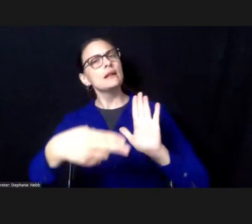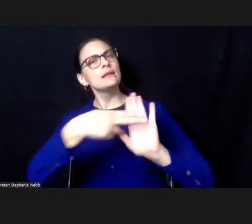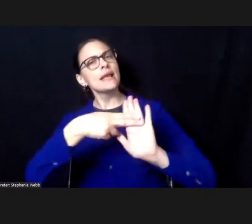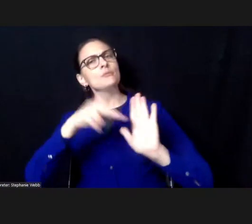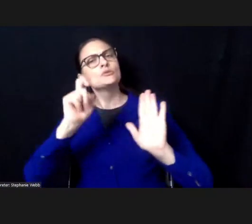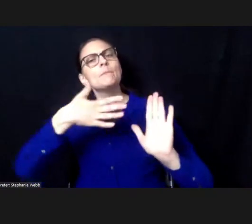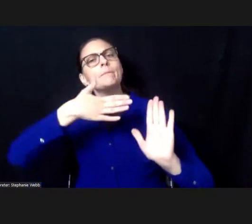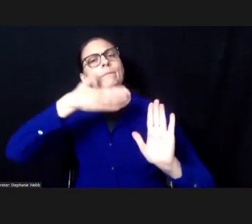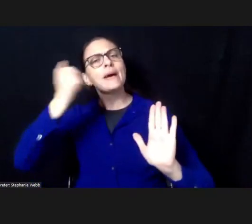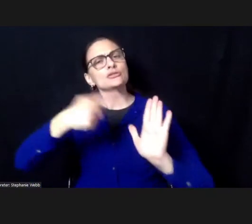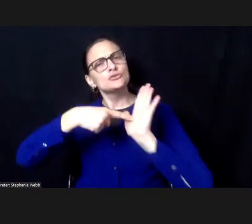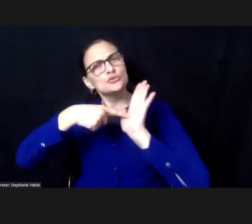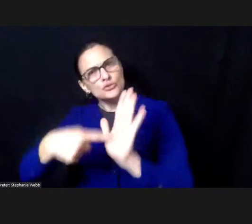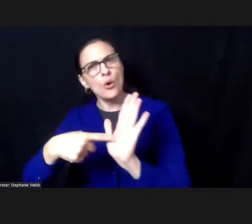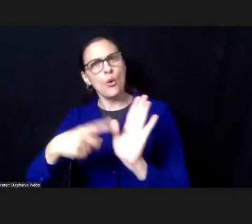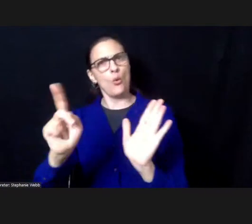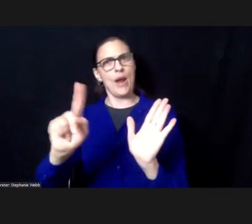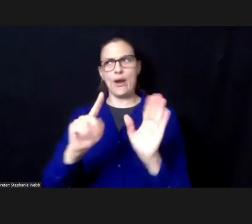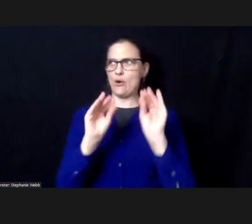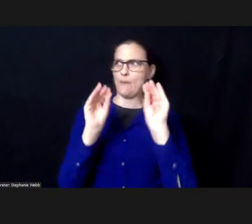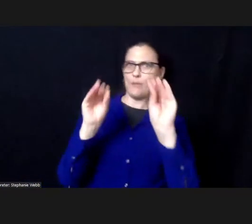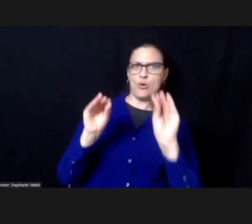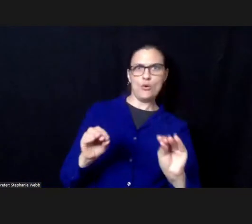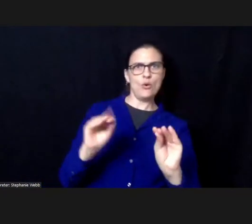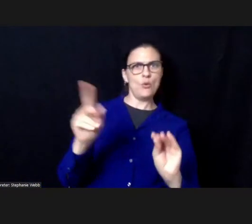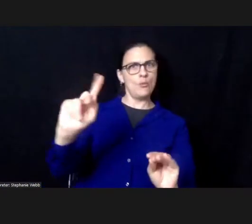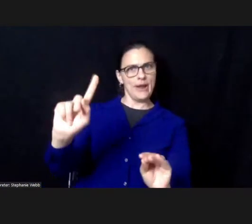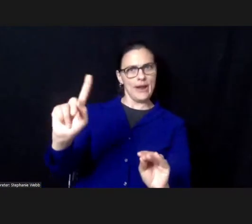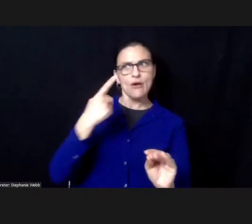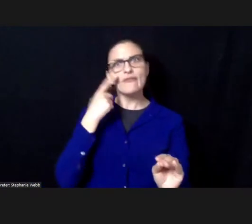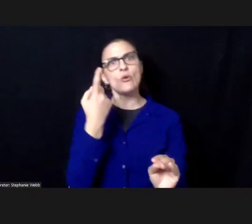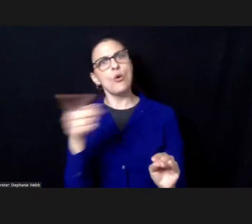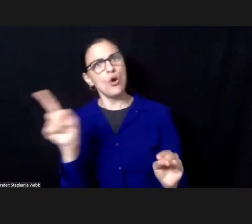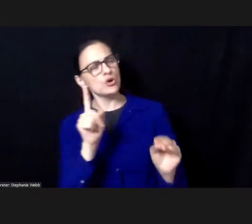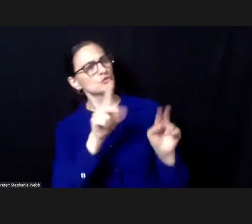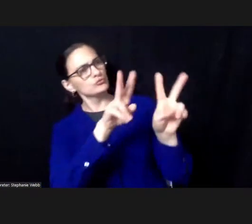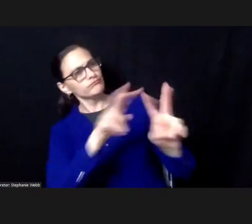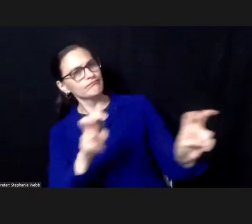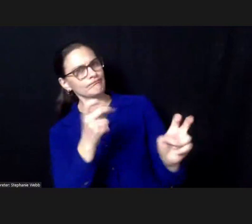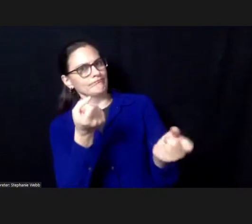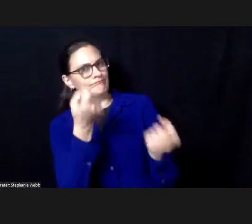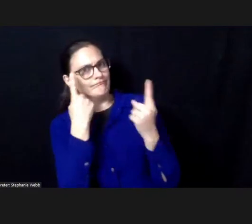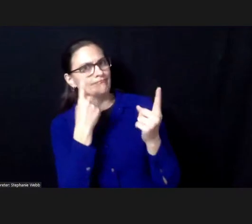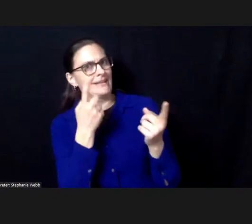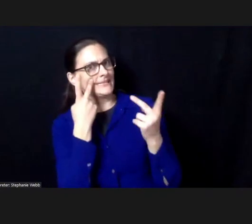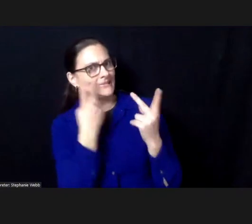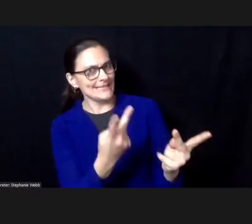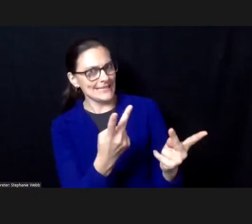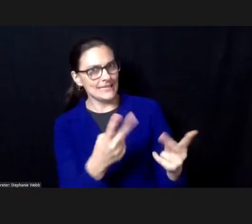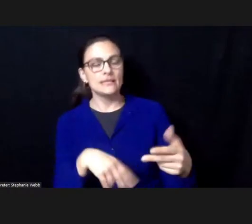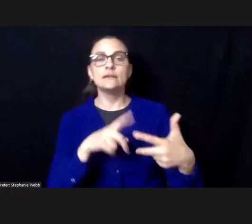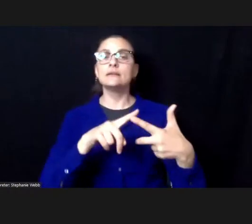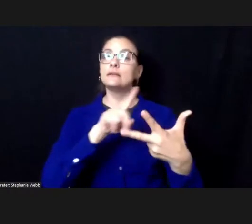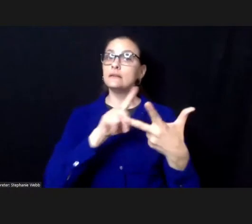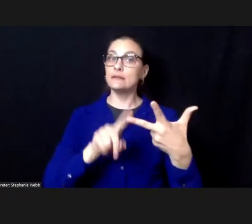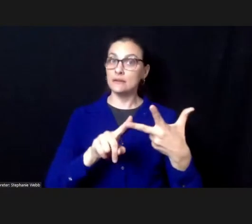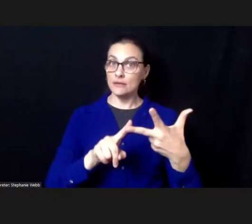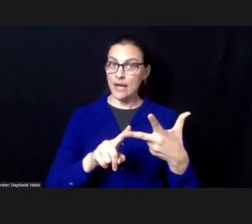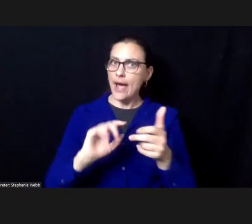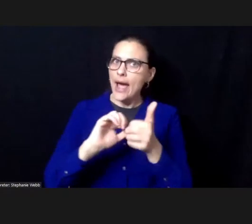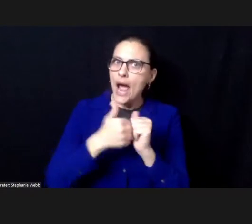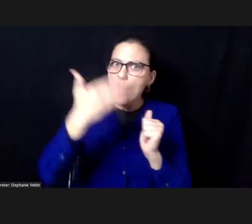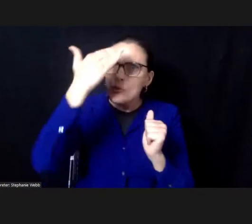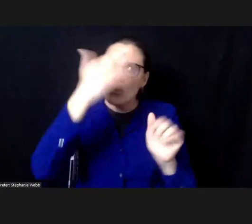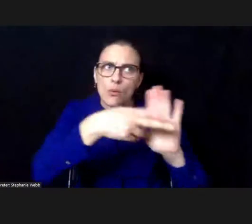Third, how the commission should ensure label accuracy. And fourth, the